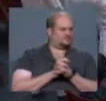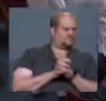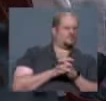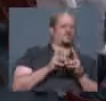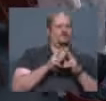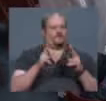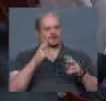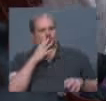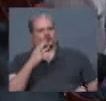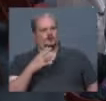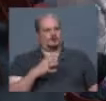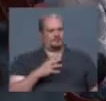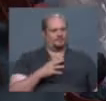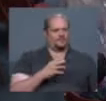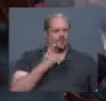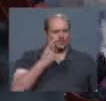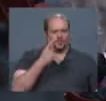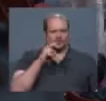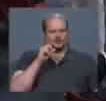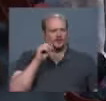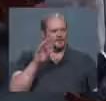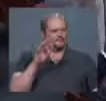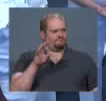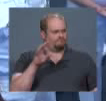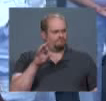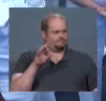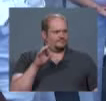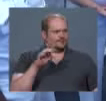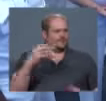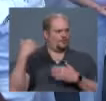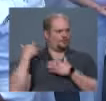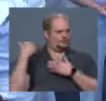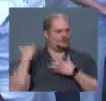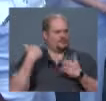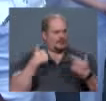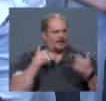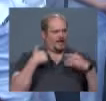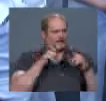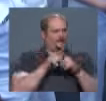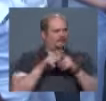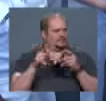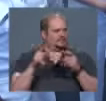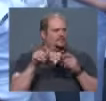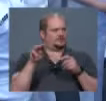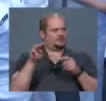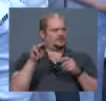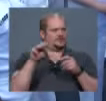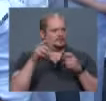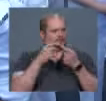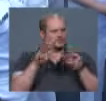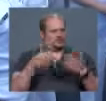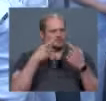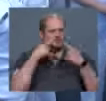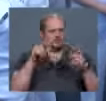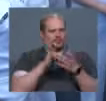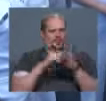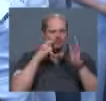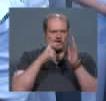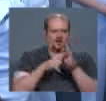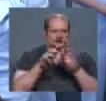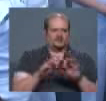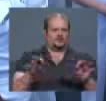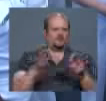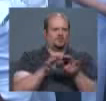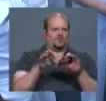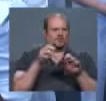Very good. Well, one of the responsibilities that I have as mayor is to issue proclamations that recognize the